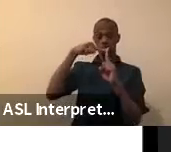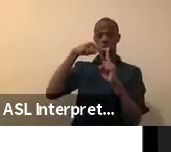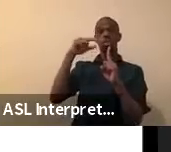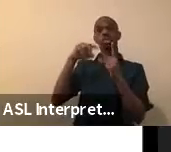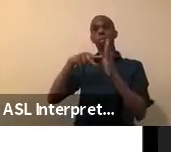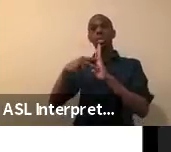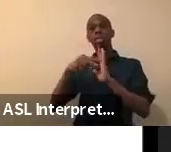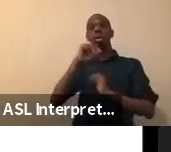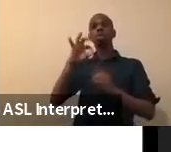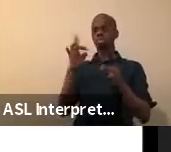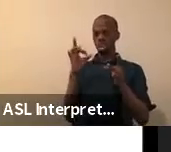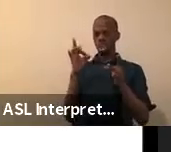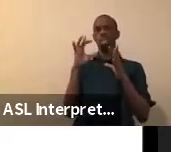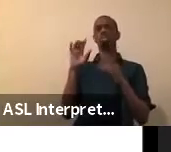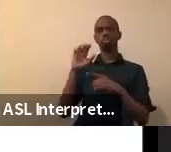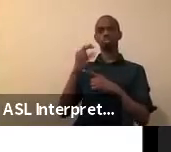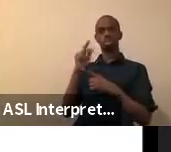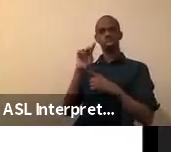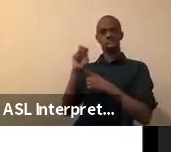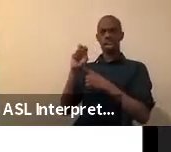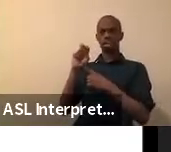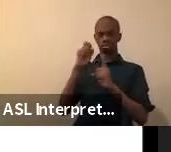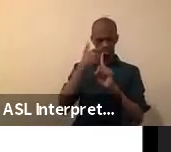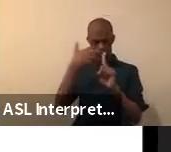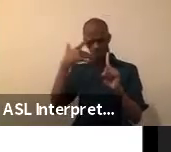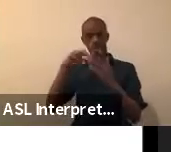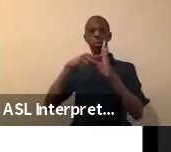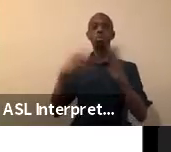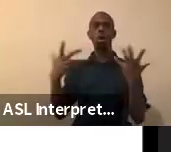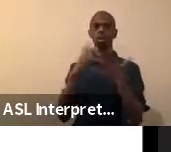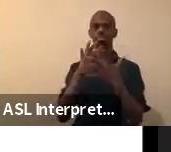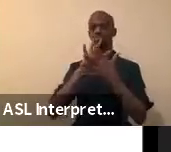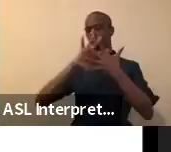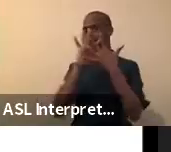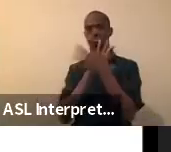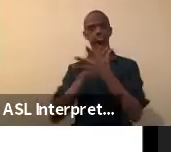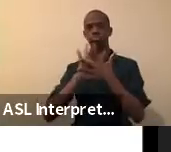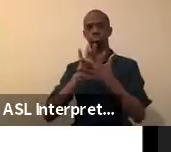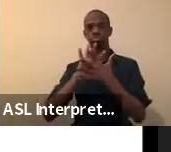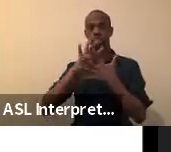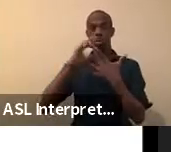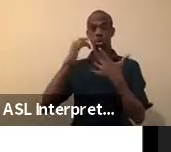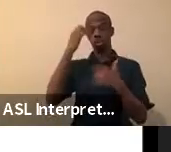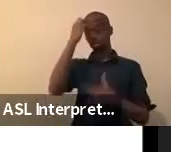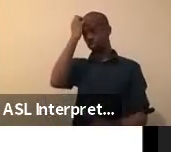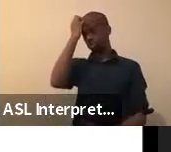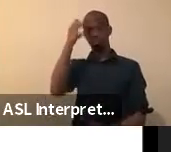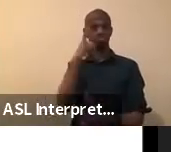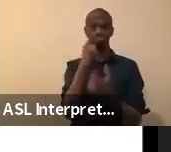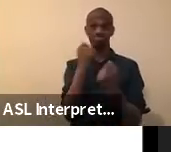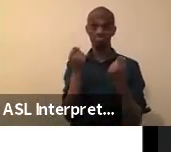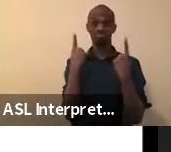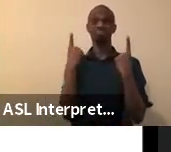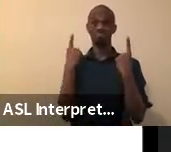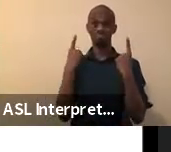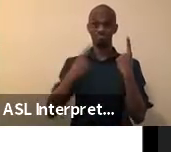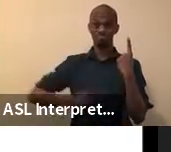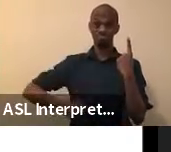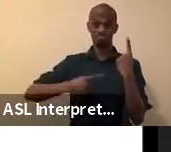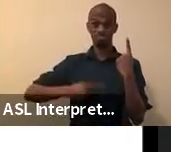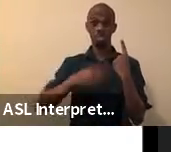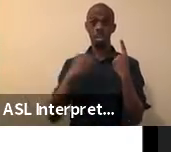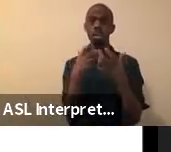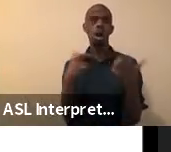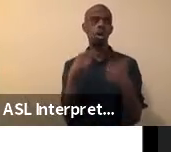member of this group, right, is the basis of why this crime happened. And again, a lot of this data is being reported by